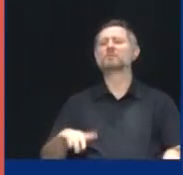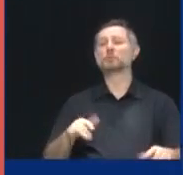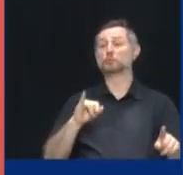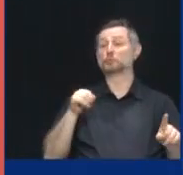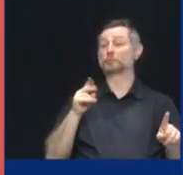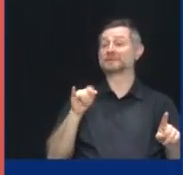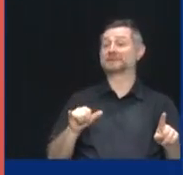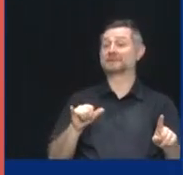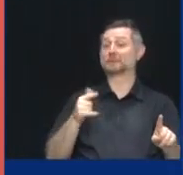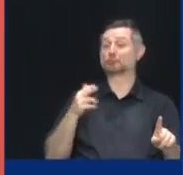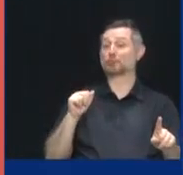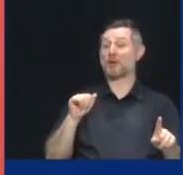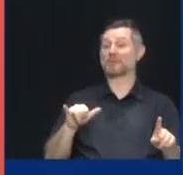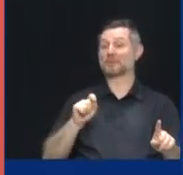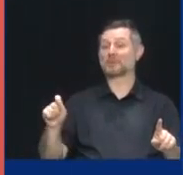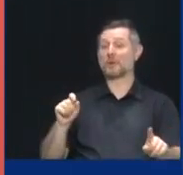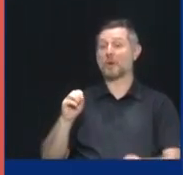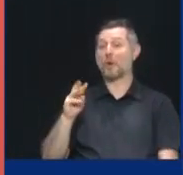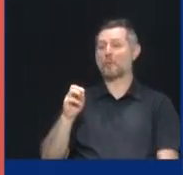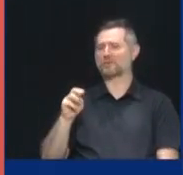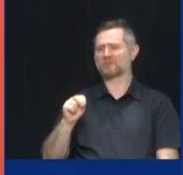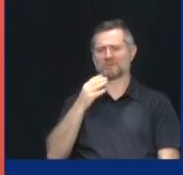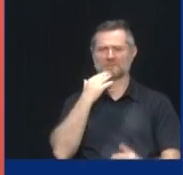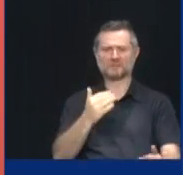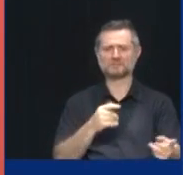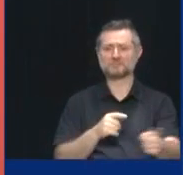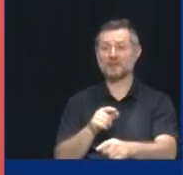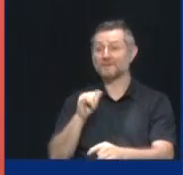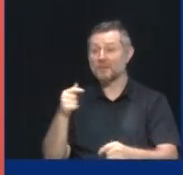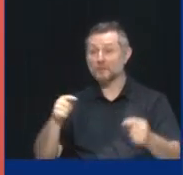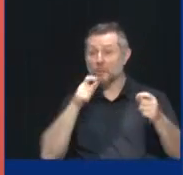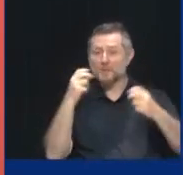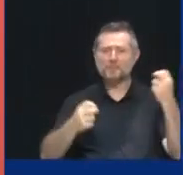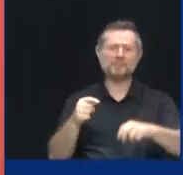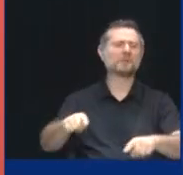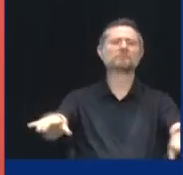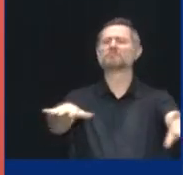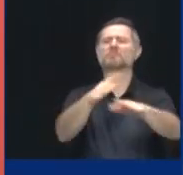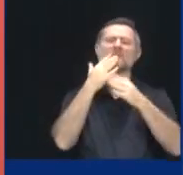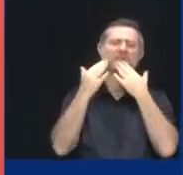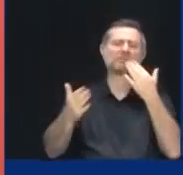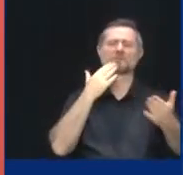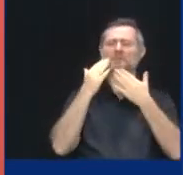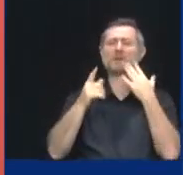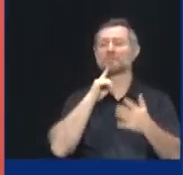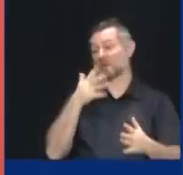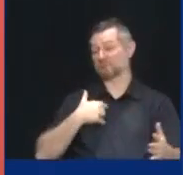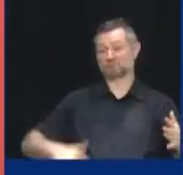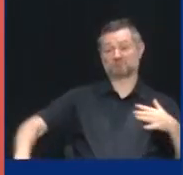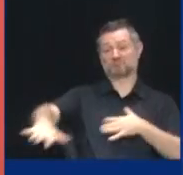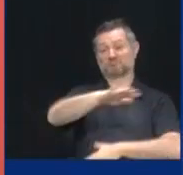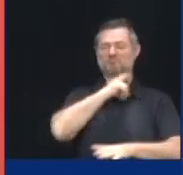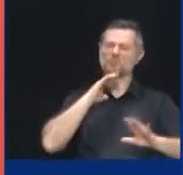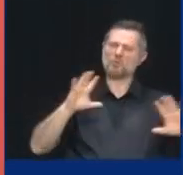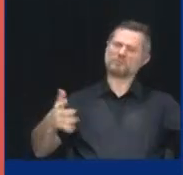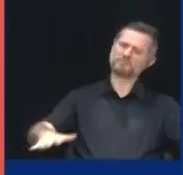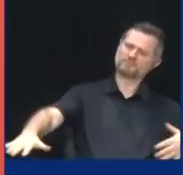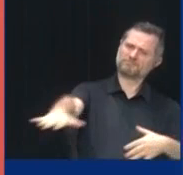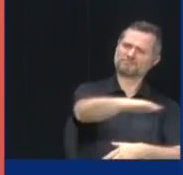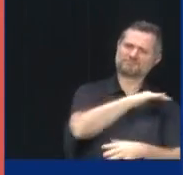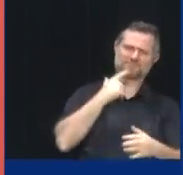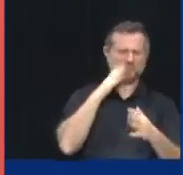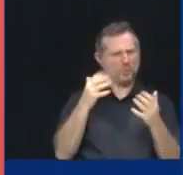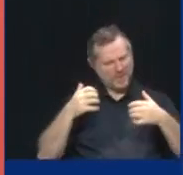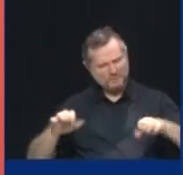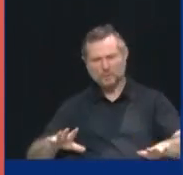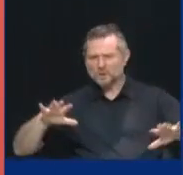thank you all. Thank you all, and everyone in this room. This was really a group effort, everything we've done. It doesn't happen